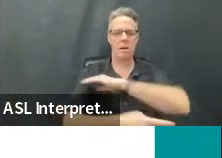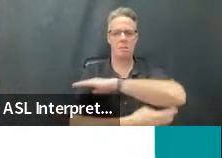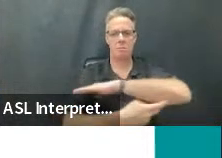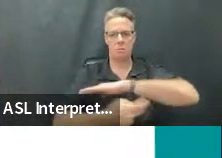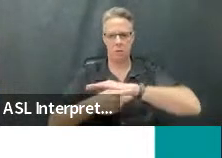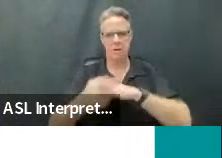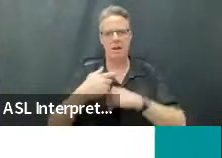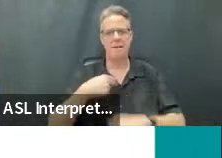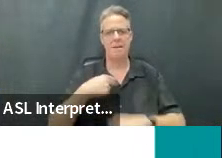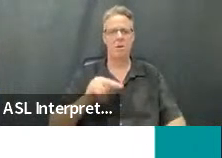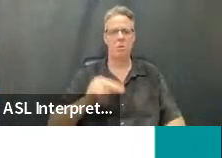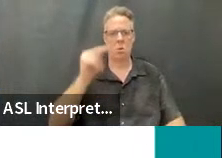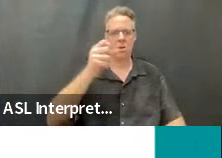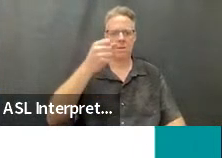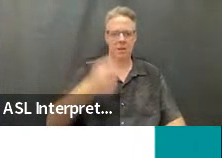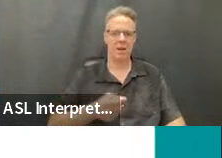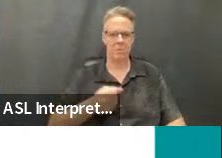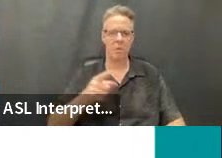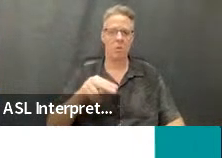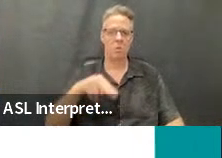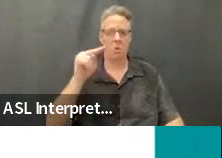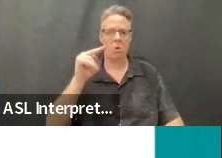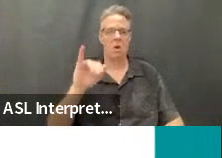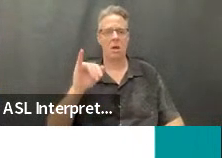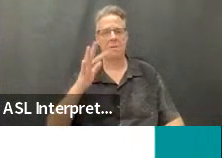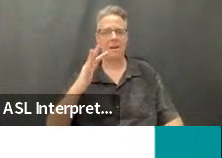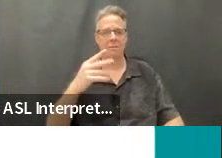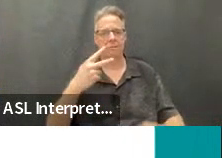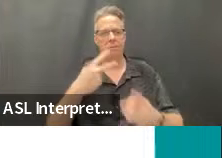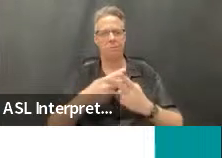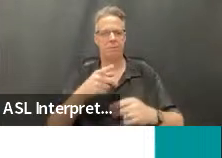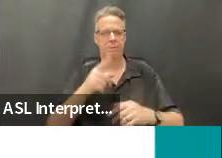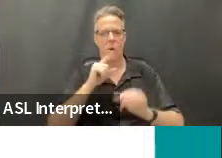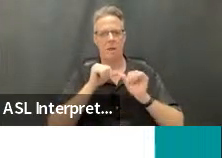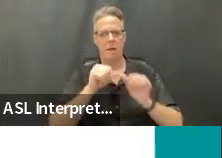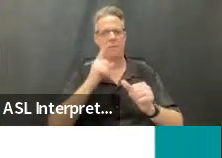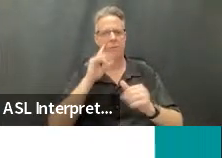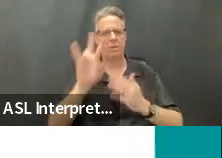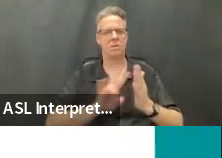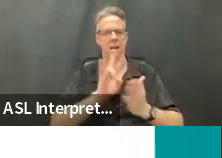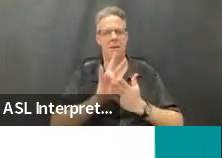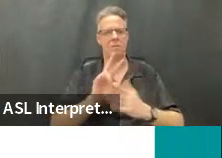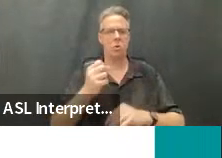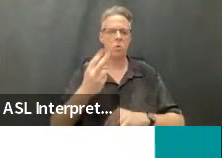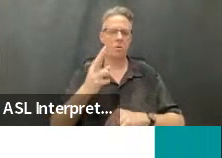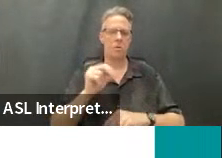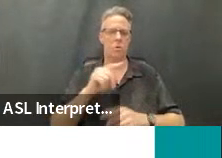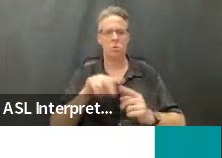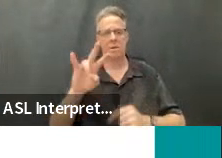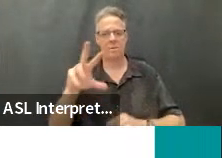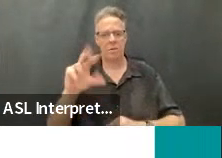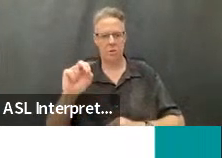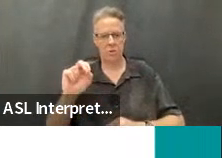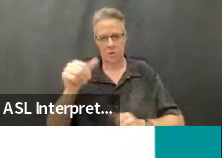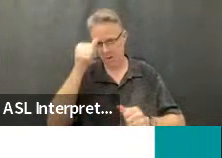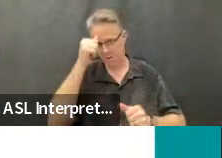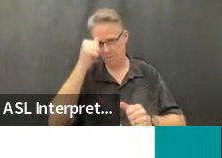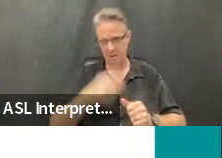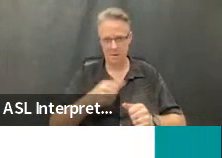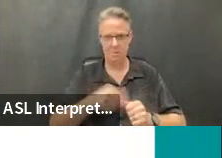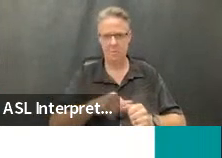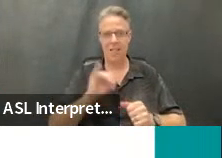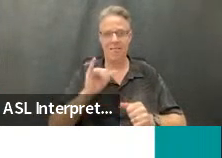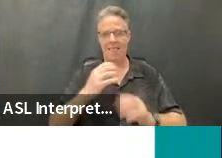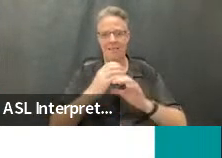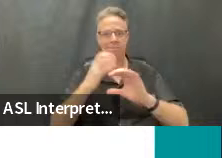got a northbound and southbound. The northbound I-5 bottleneck lasts for 7 hours from 12:30 to 7:30. Remember those freight flows I